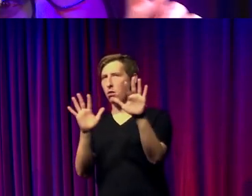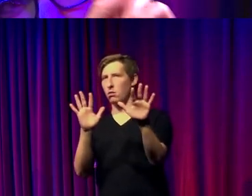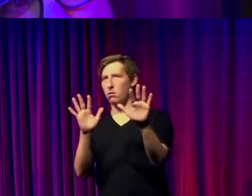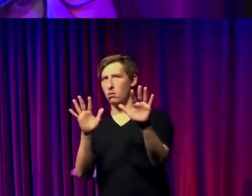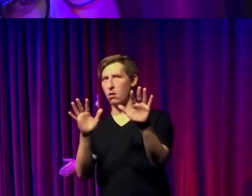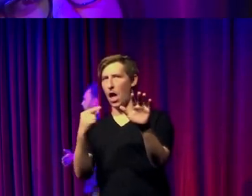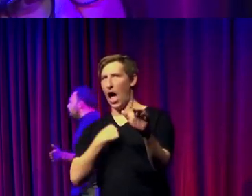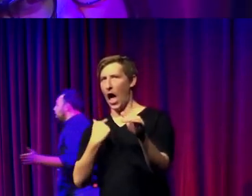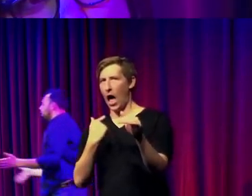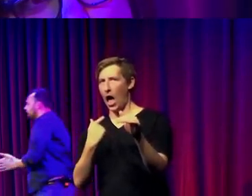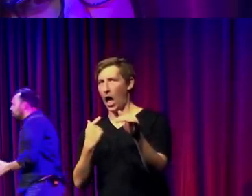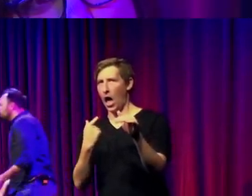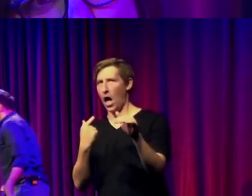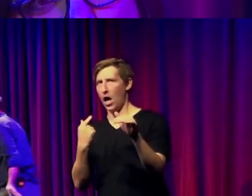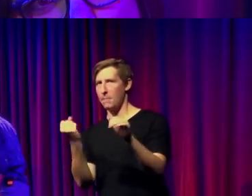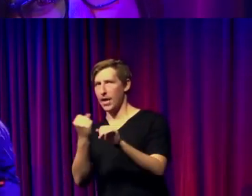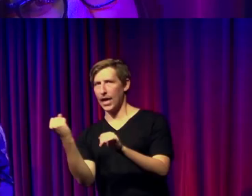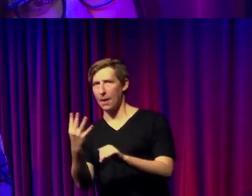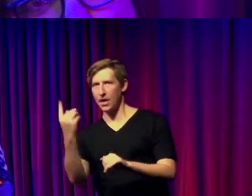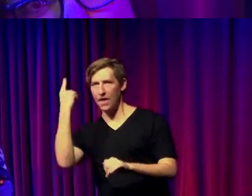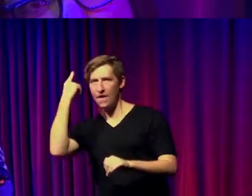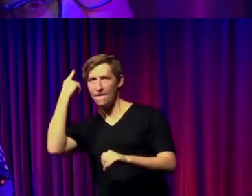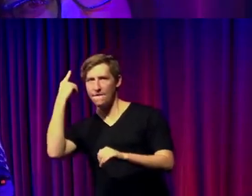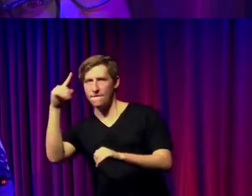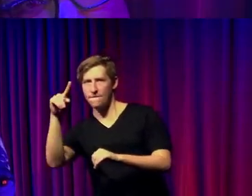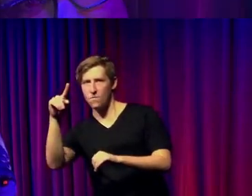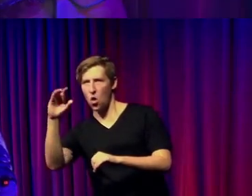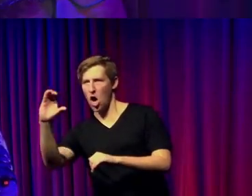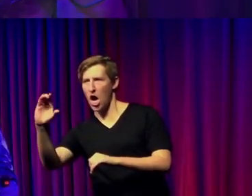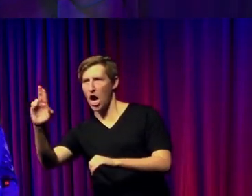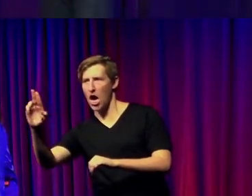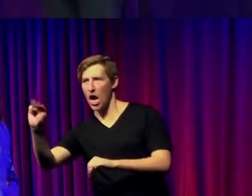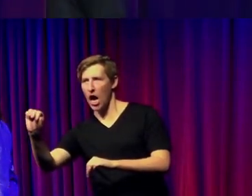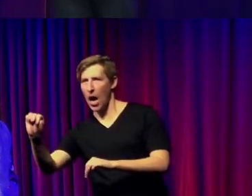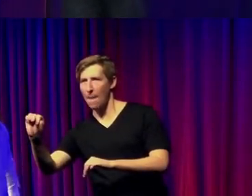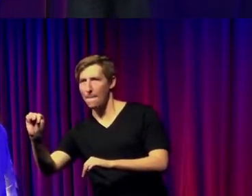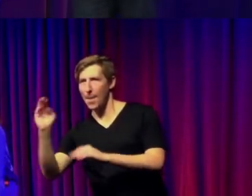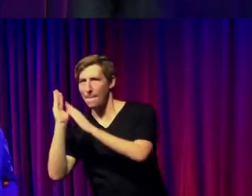cum bet. Oh, we got a new splooger, I'm a chatter.